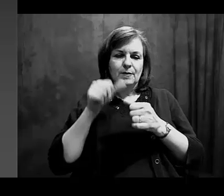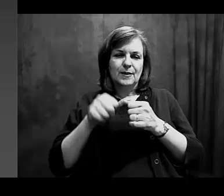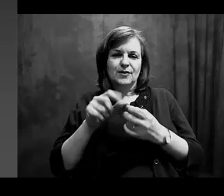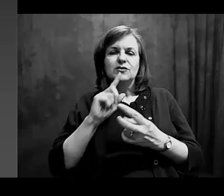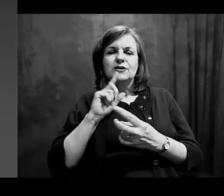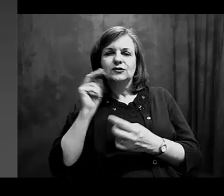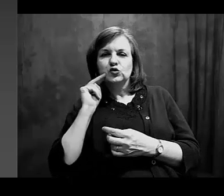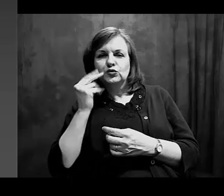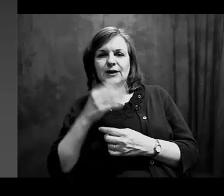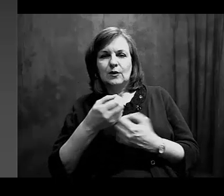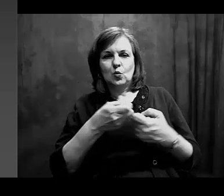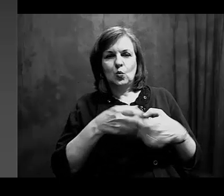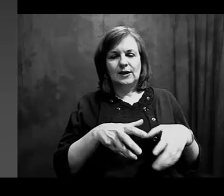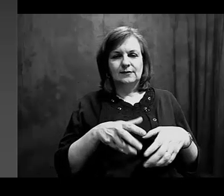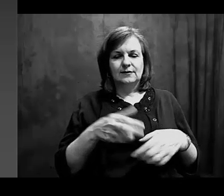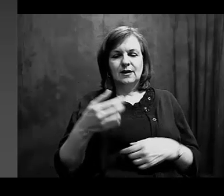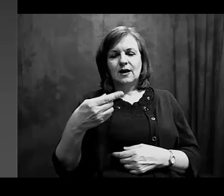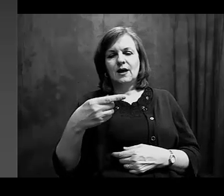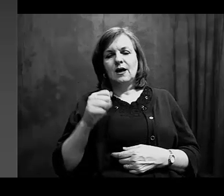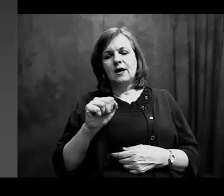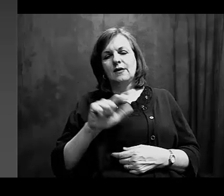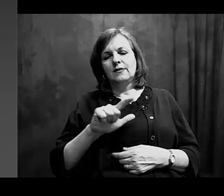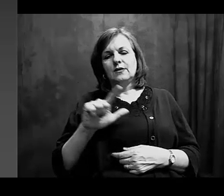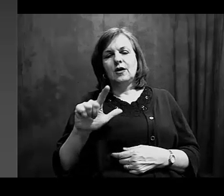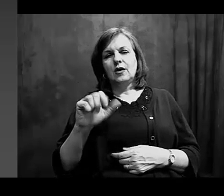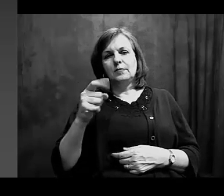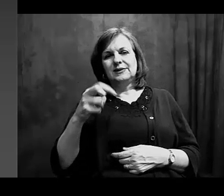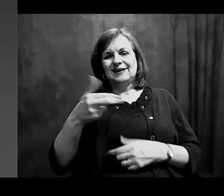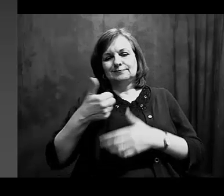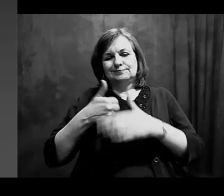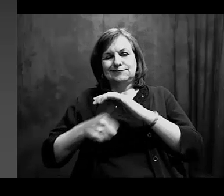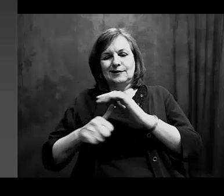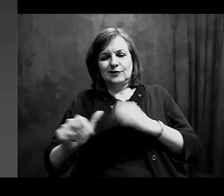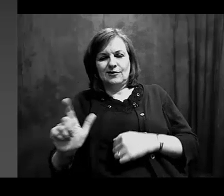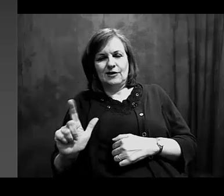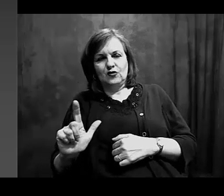phagocytes, deal with the production of bile.